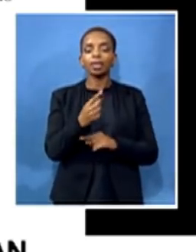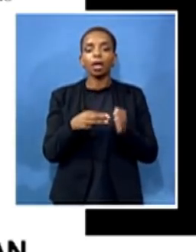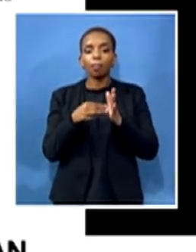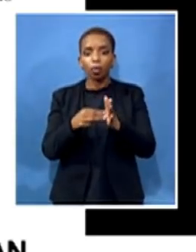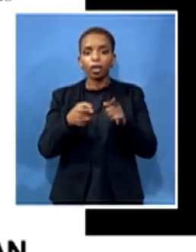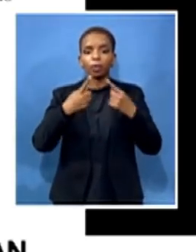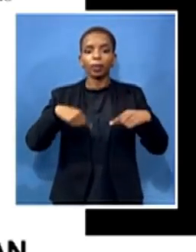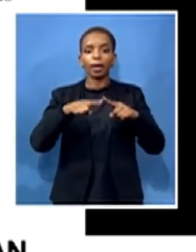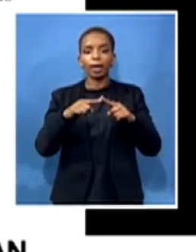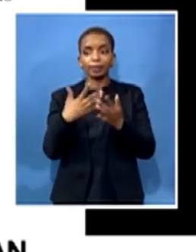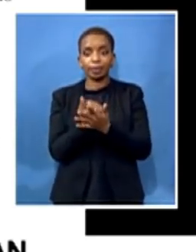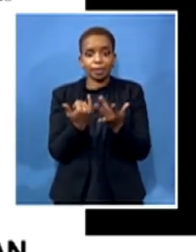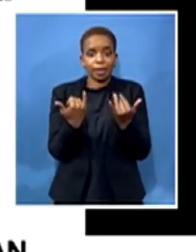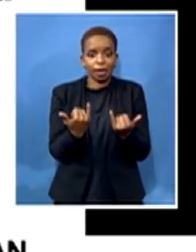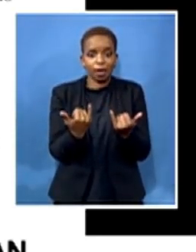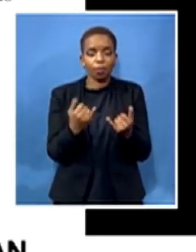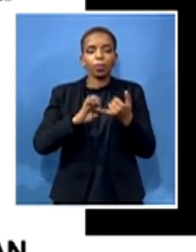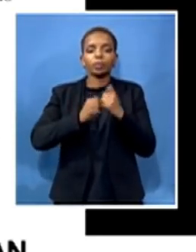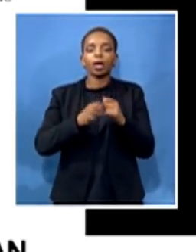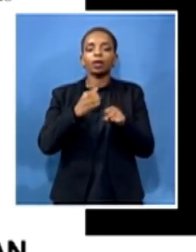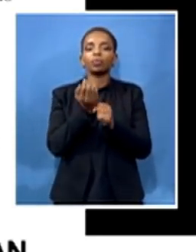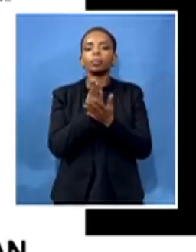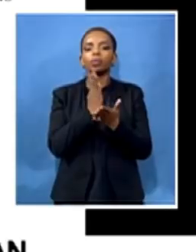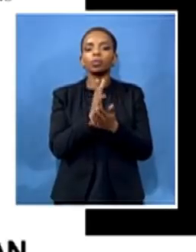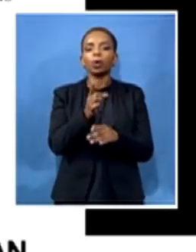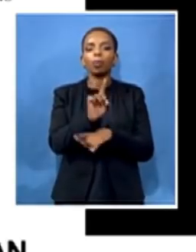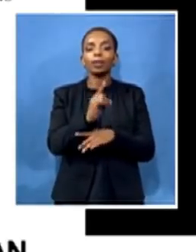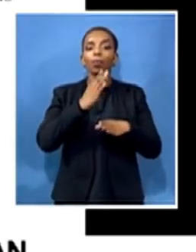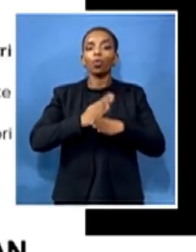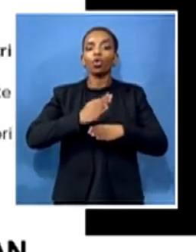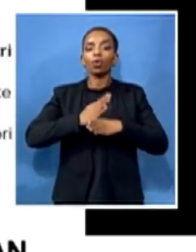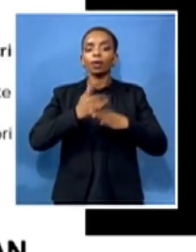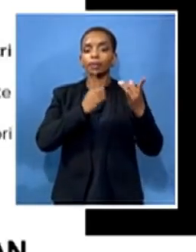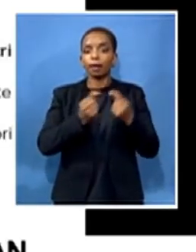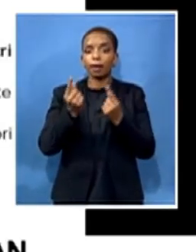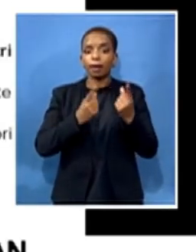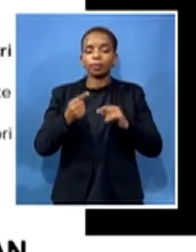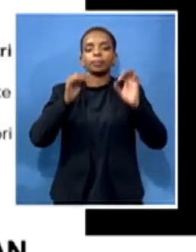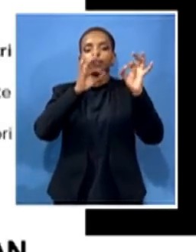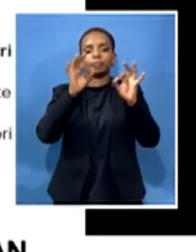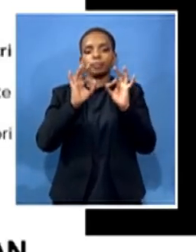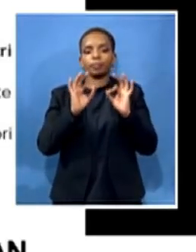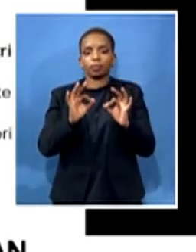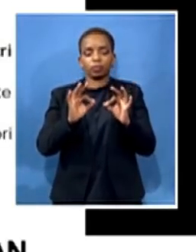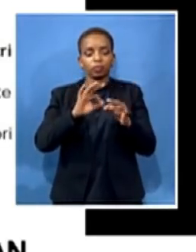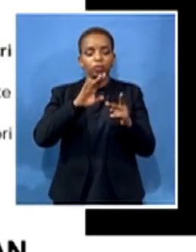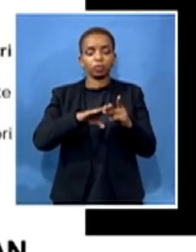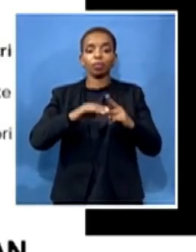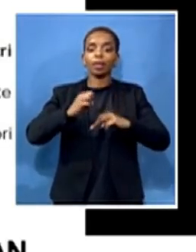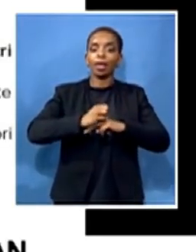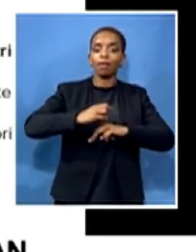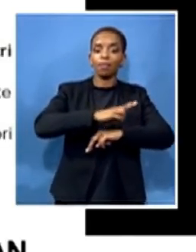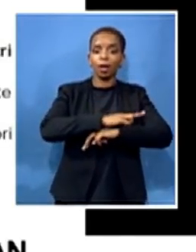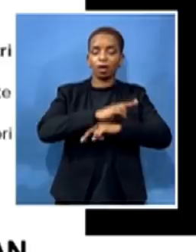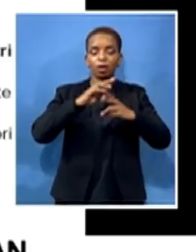the work is done and that the virus and health facility readiness are done